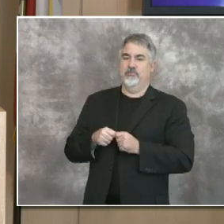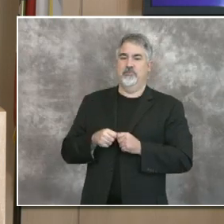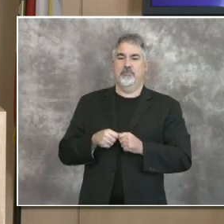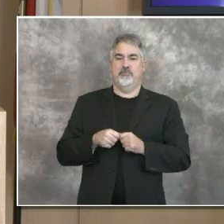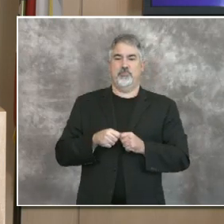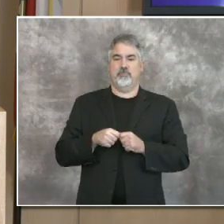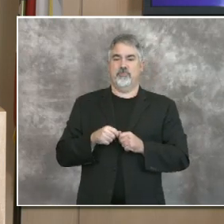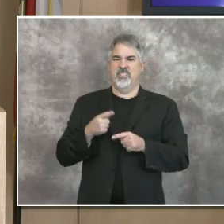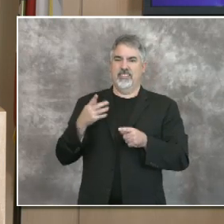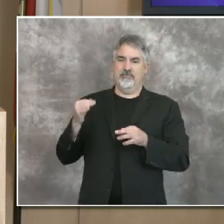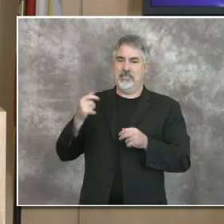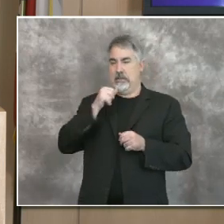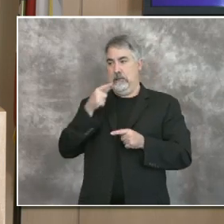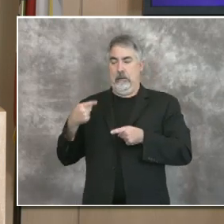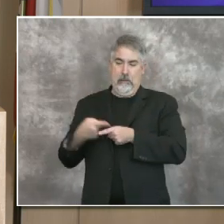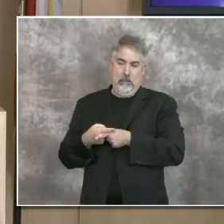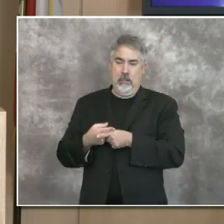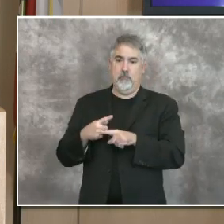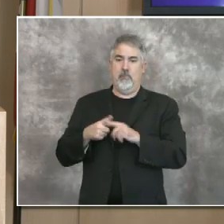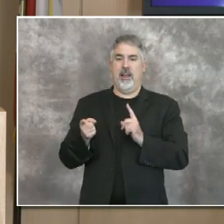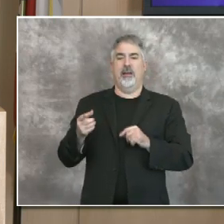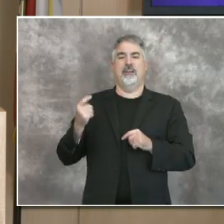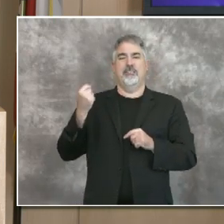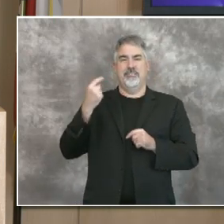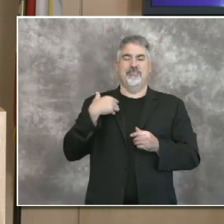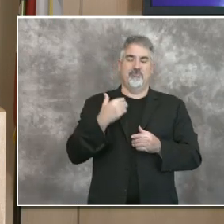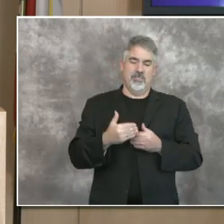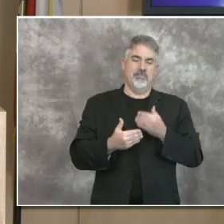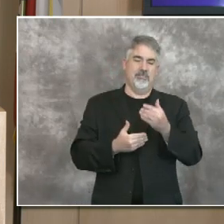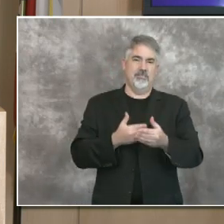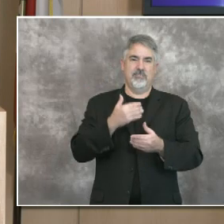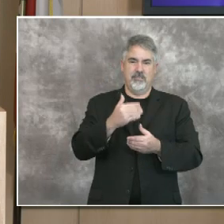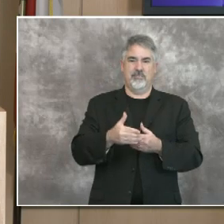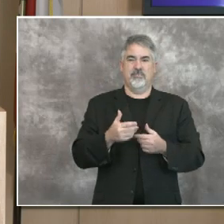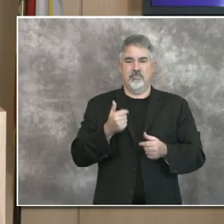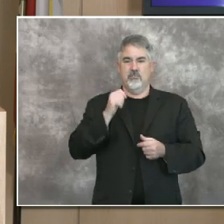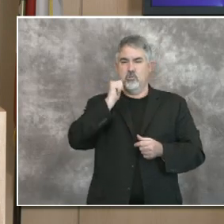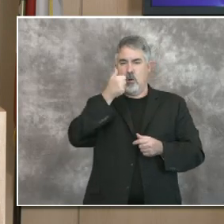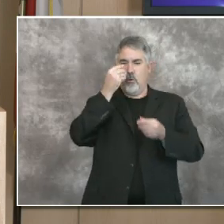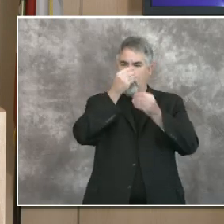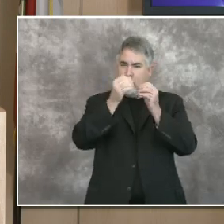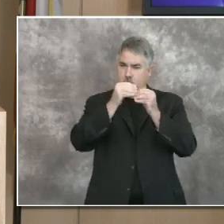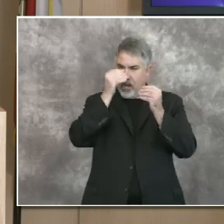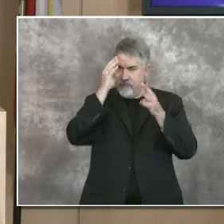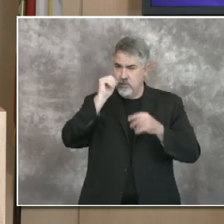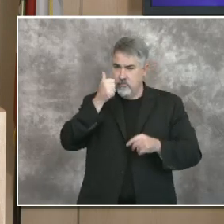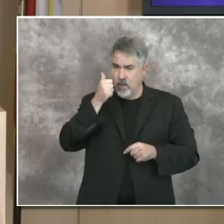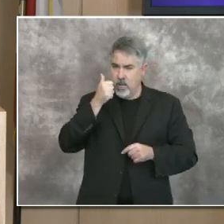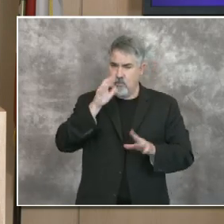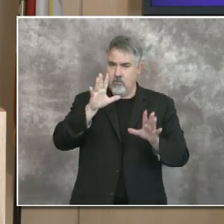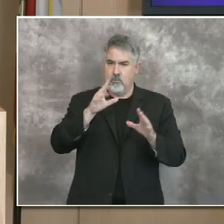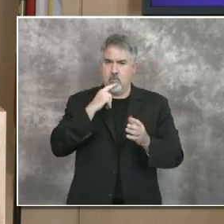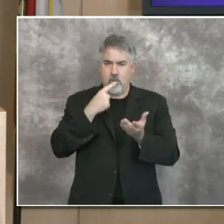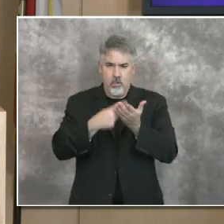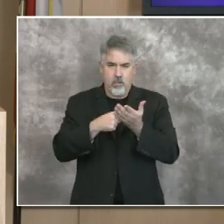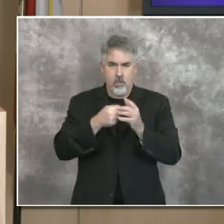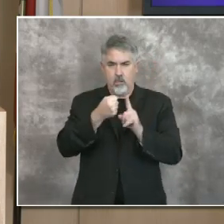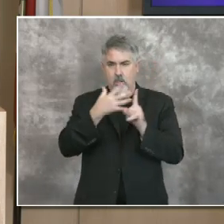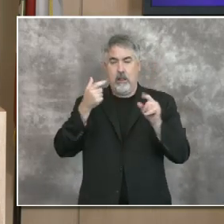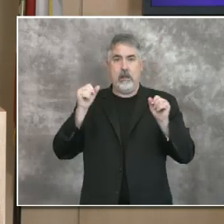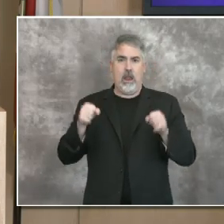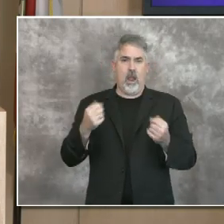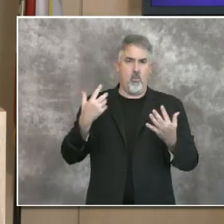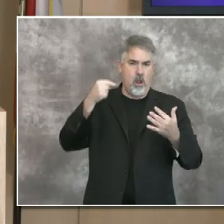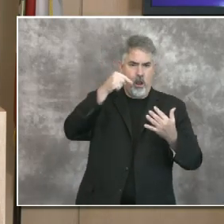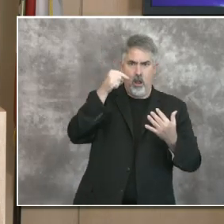there because we're in the process of kind of resolving that, and I think tomorrow we'll be at a point where we can move forward and do it. I think the most important thing is